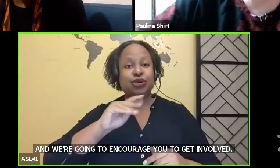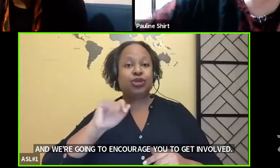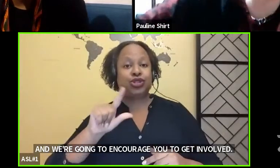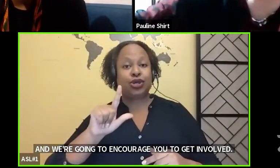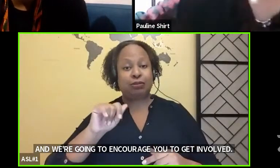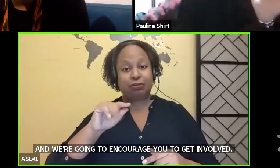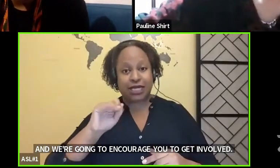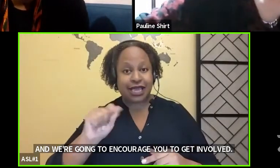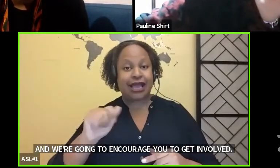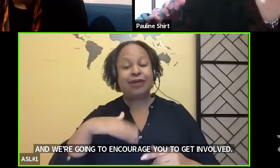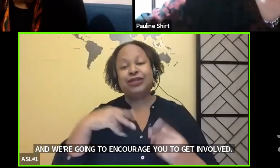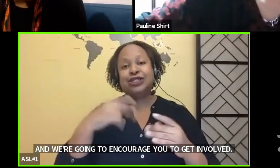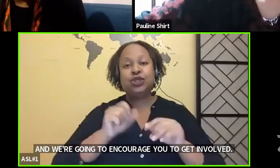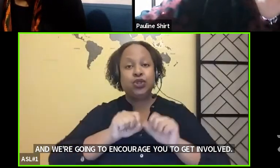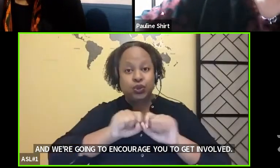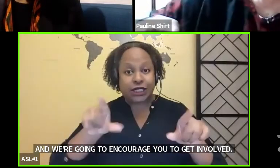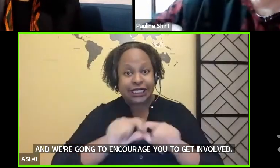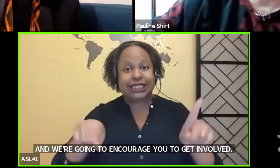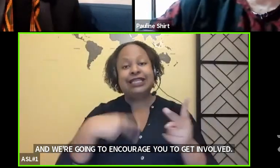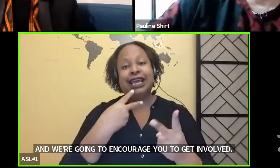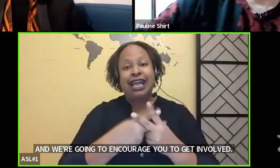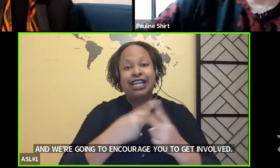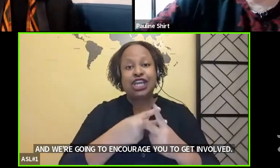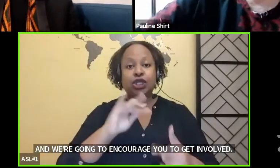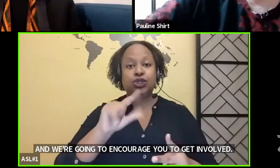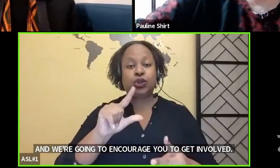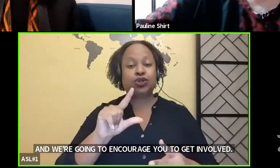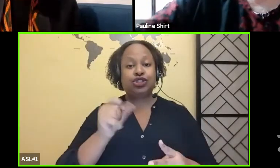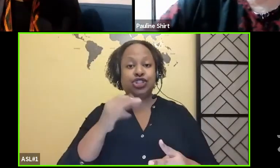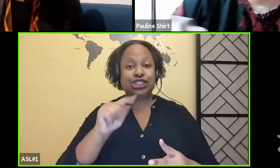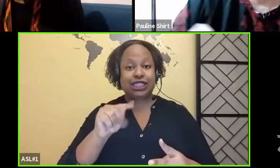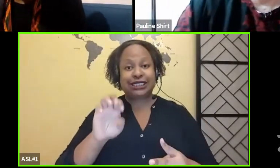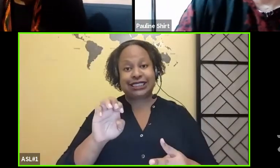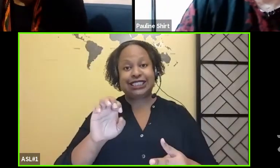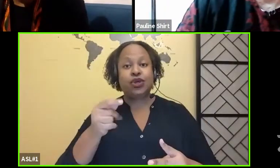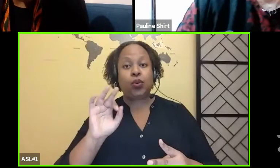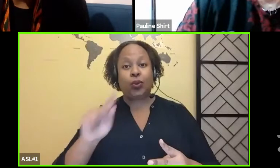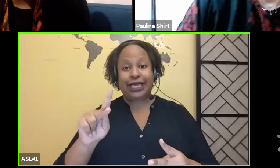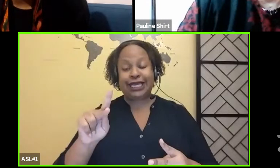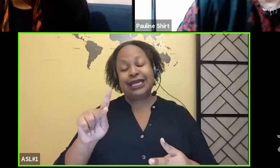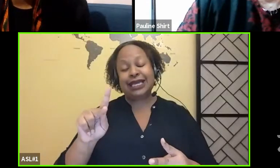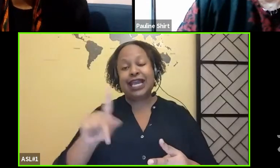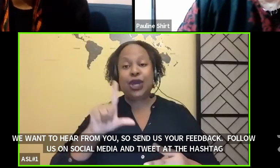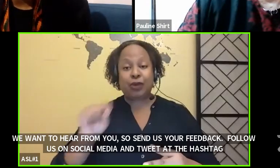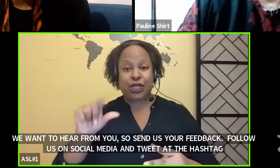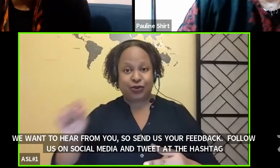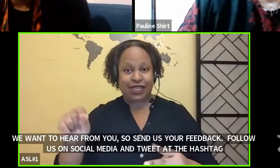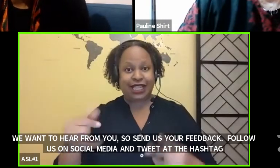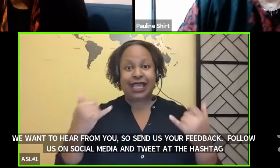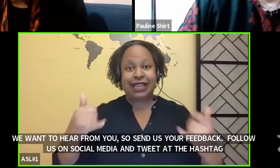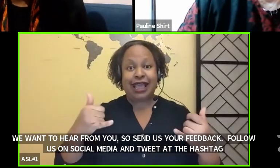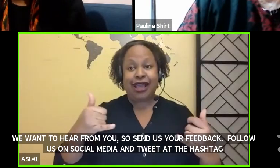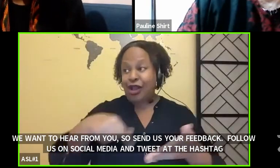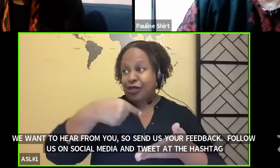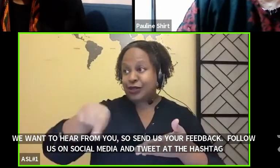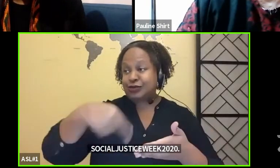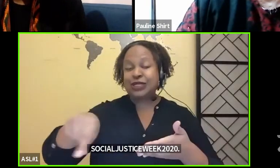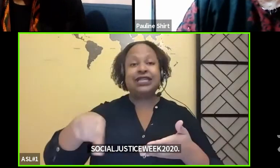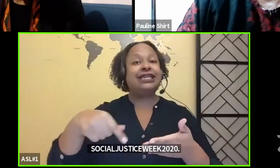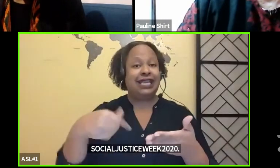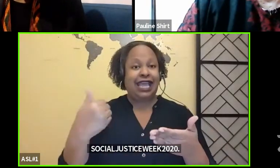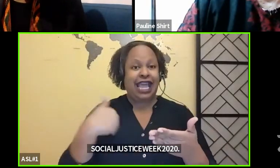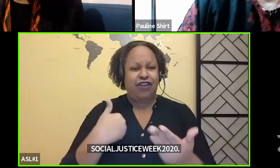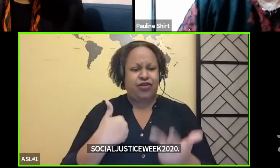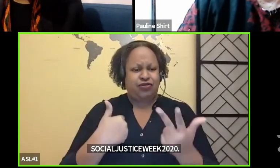hashtag SocialJusticeWeek2020. Tonight, we go beyond borders. We are straddling three different time